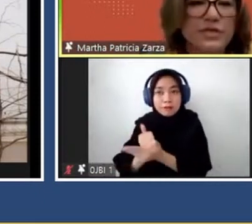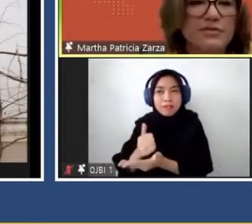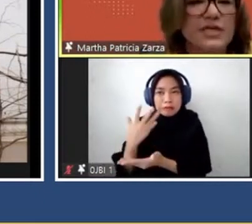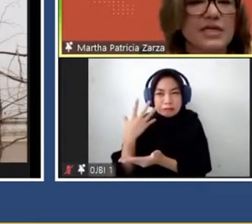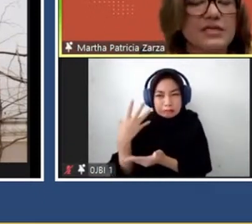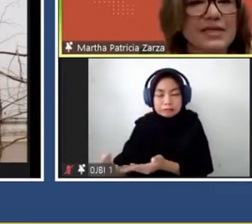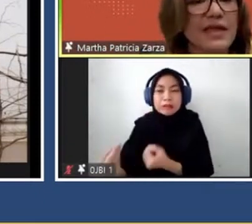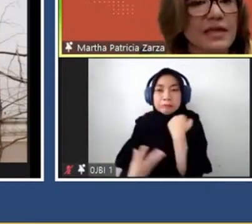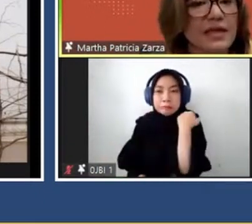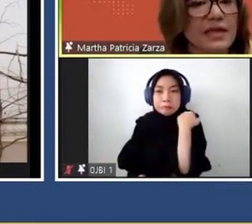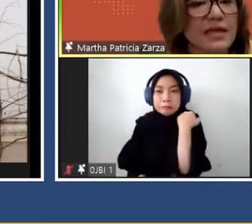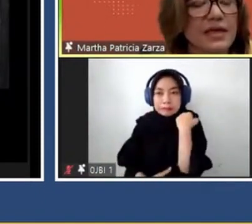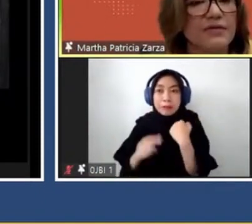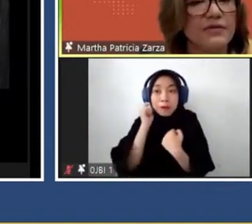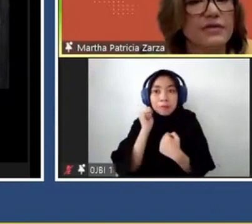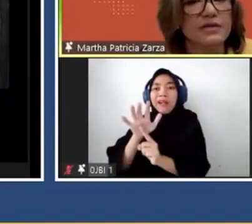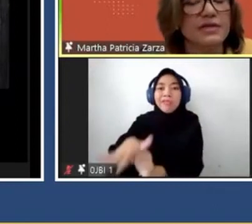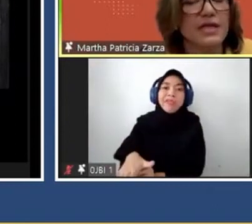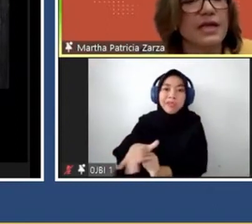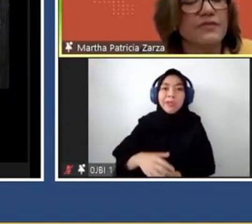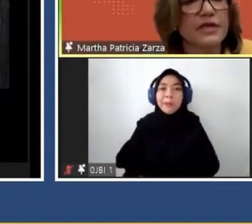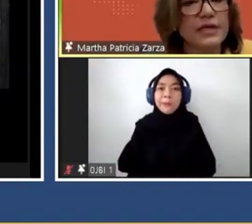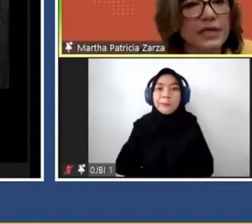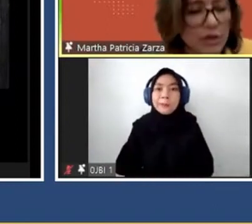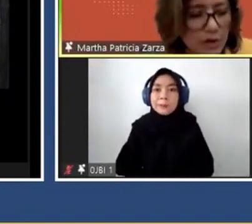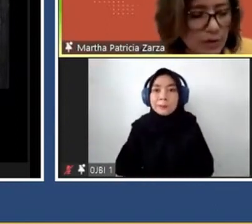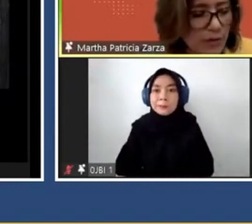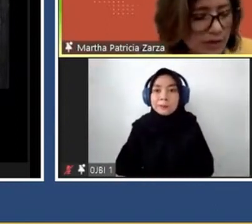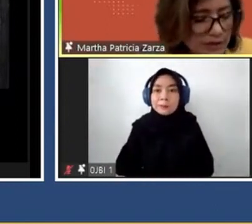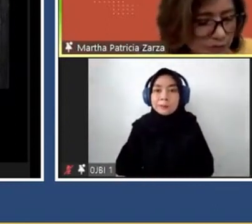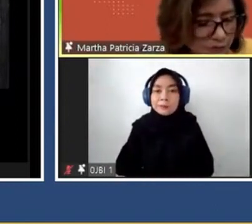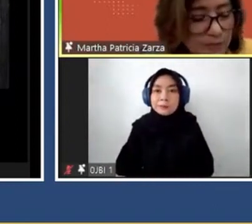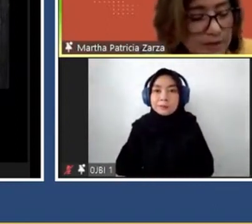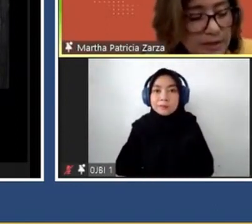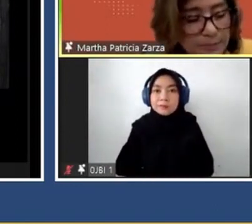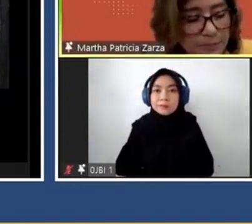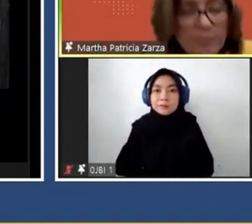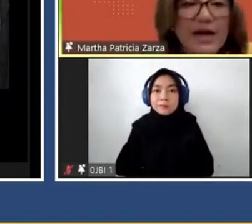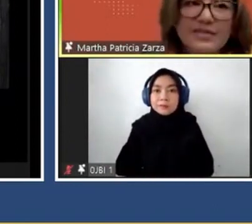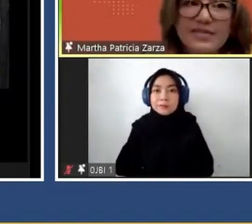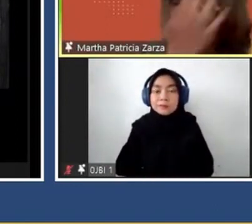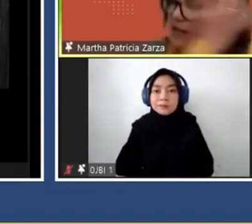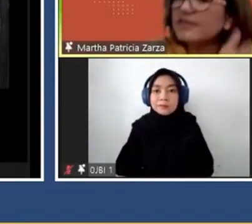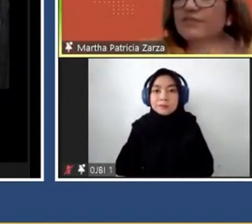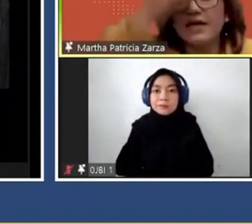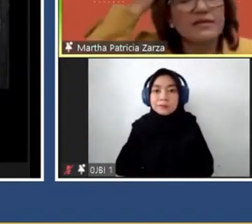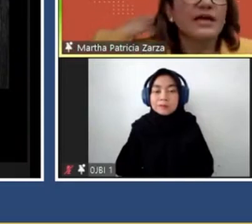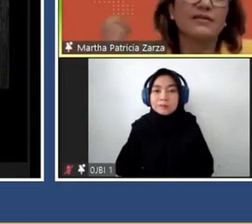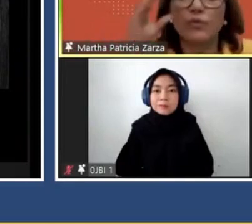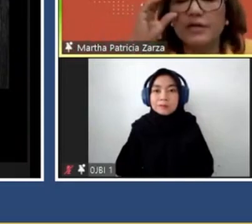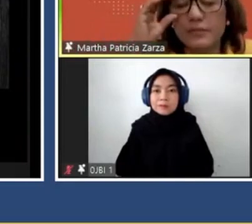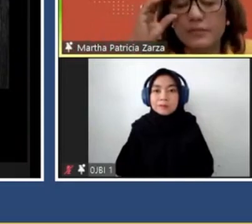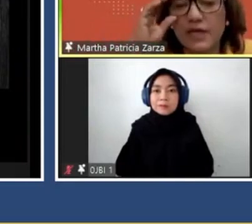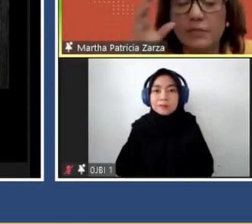difficult circumstances that they have in their daily life. Okay, so from the patterns that we identified